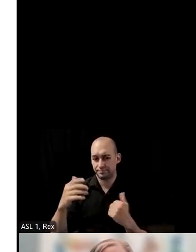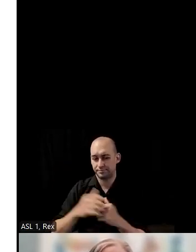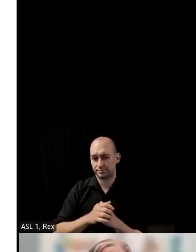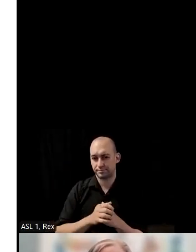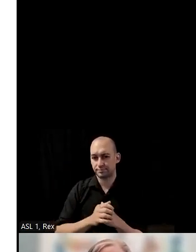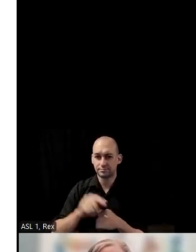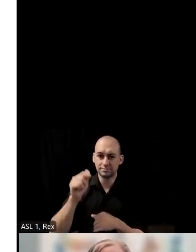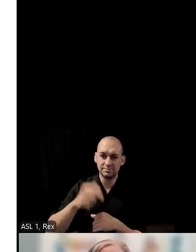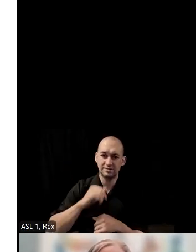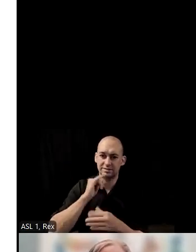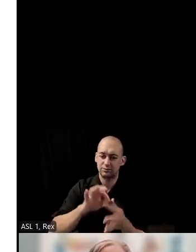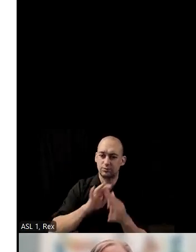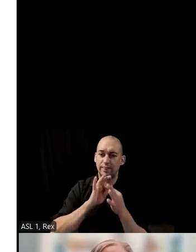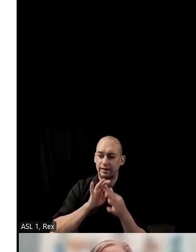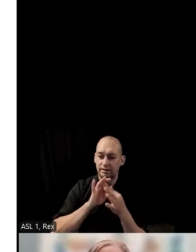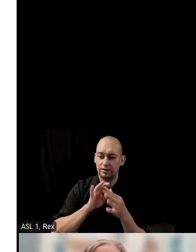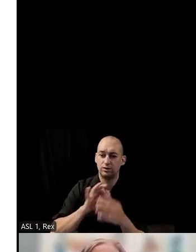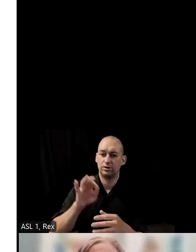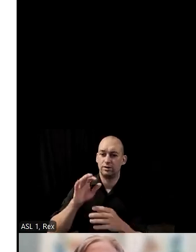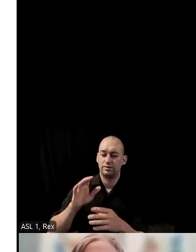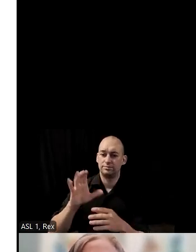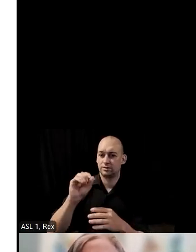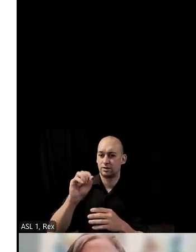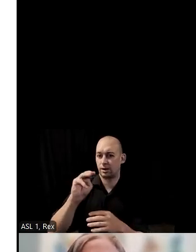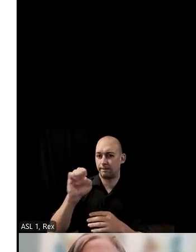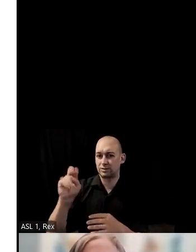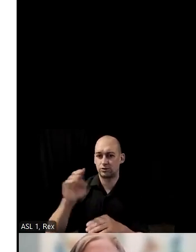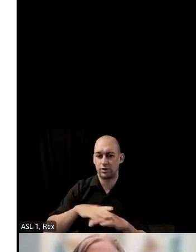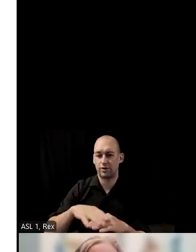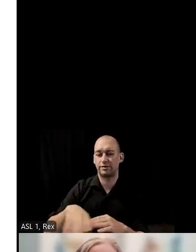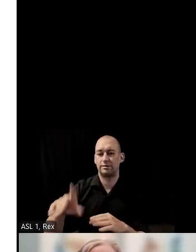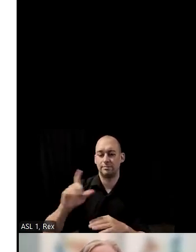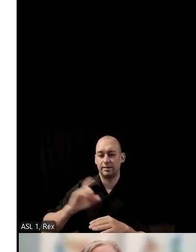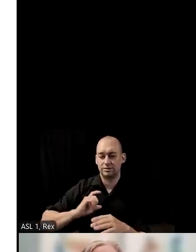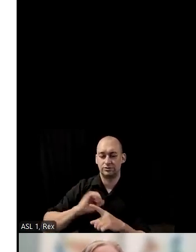This is related to the Commission on Peace Officer Standards and Training.